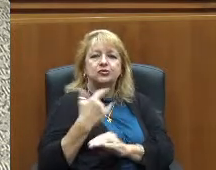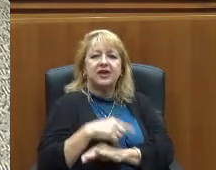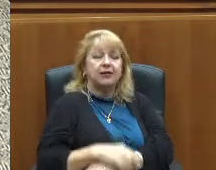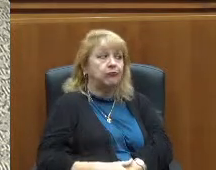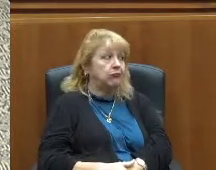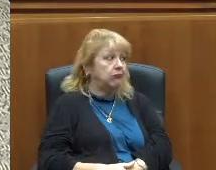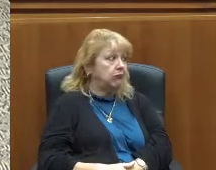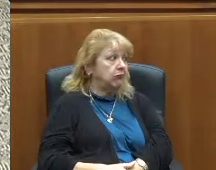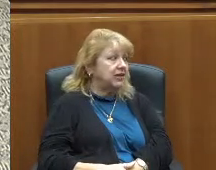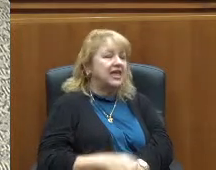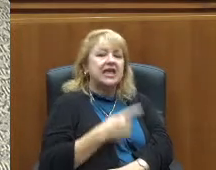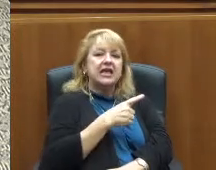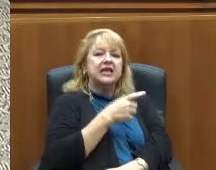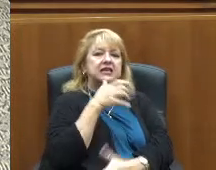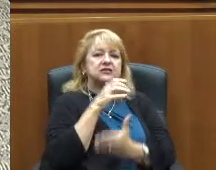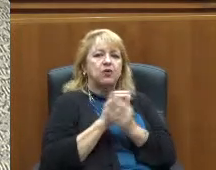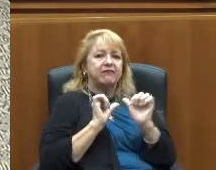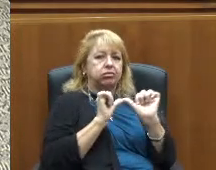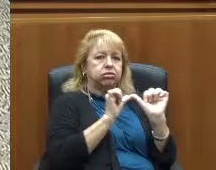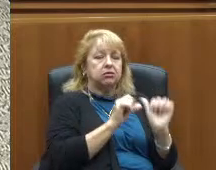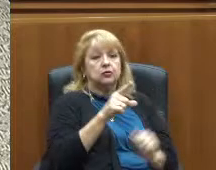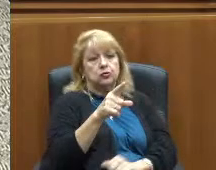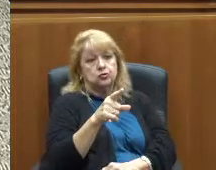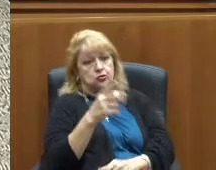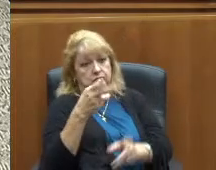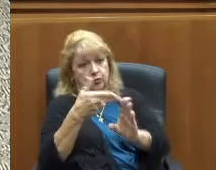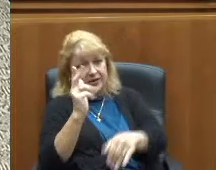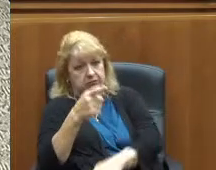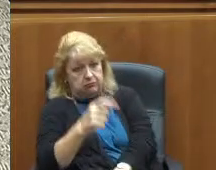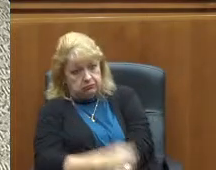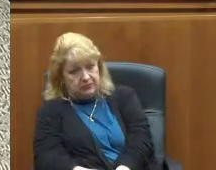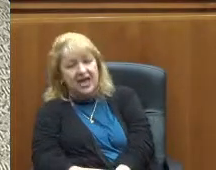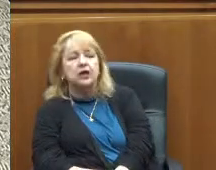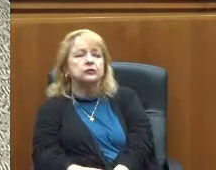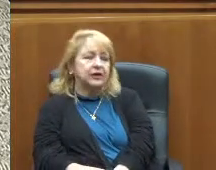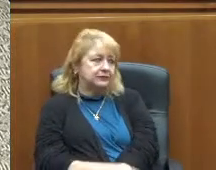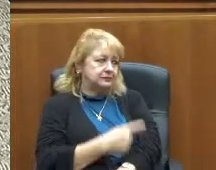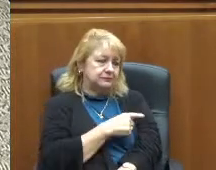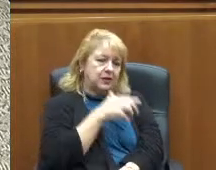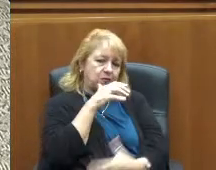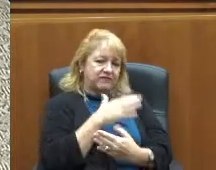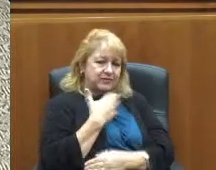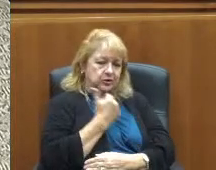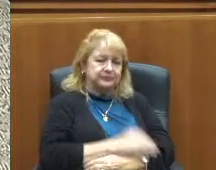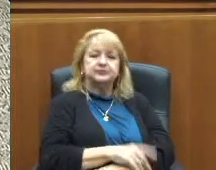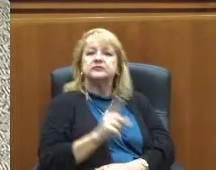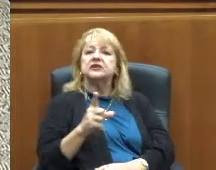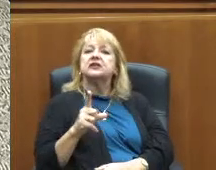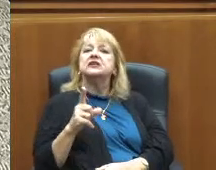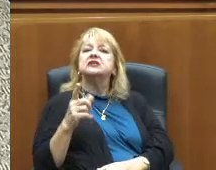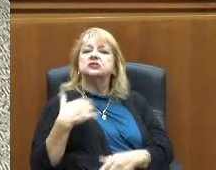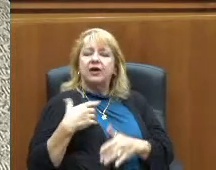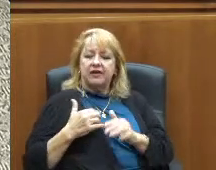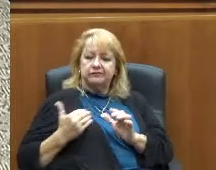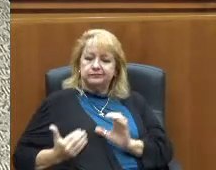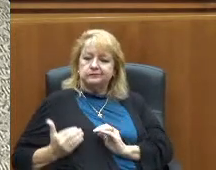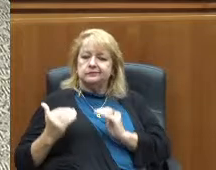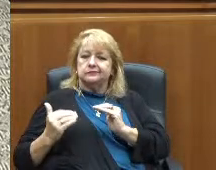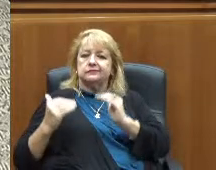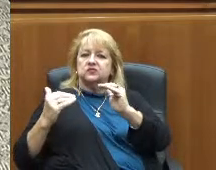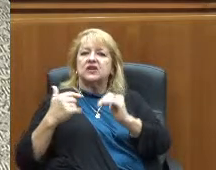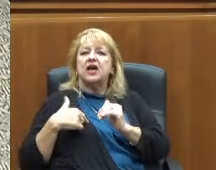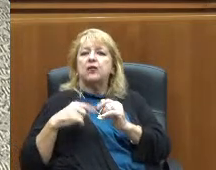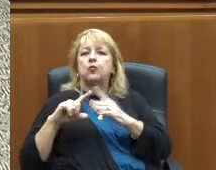And I'm here to share with you an initiative going on in Ascension Public Schools that began really before I began my tenure as Director for